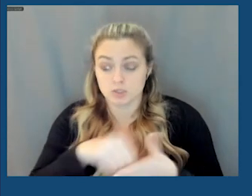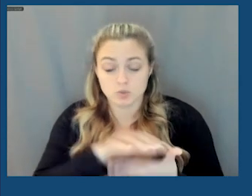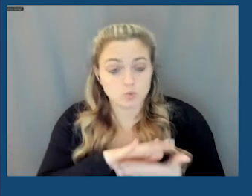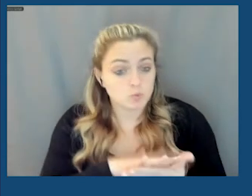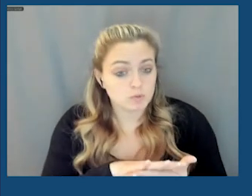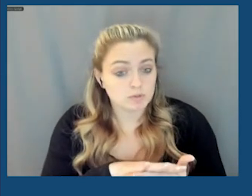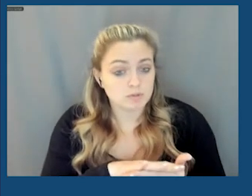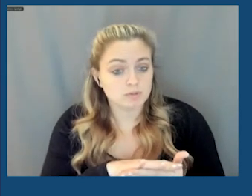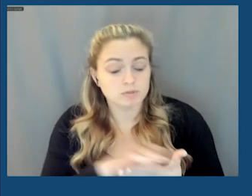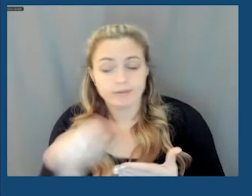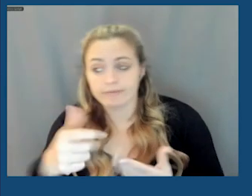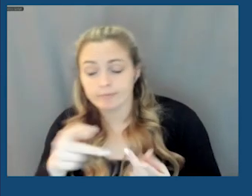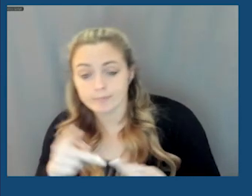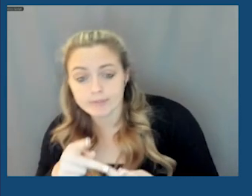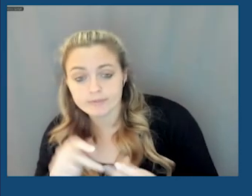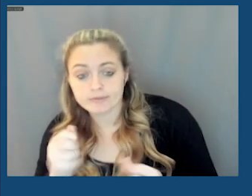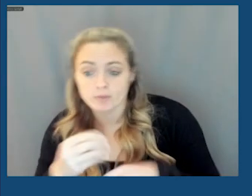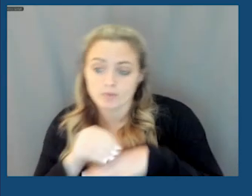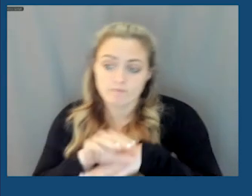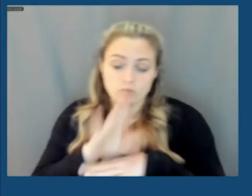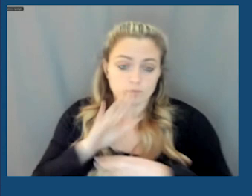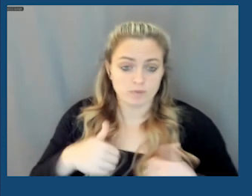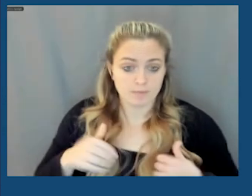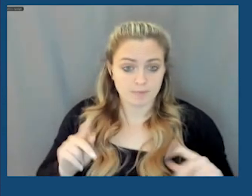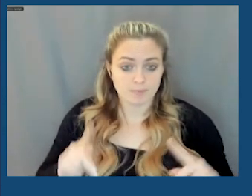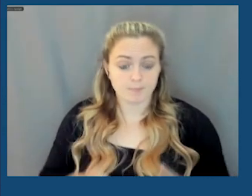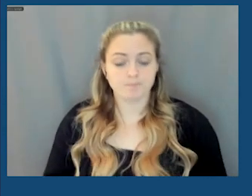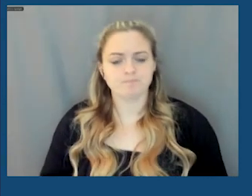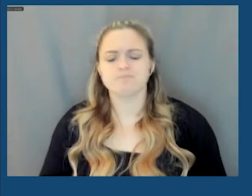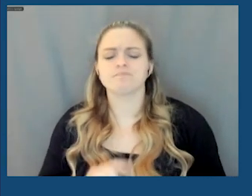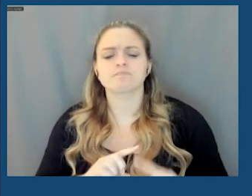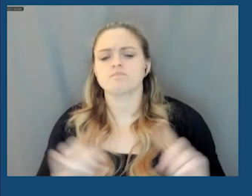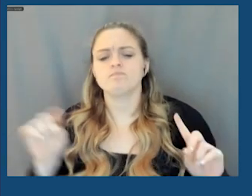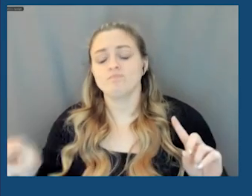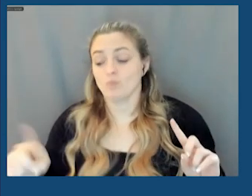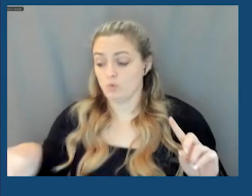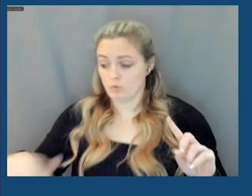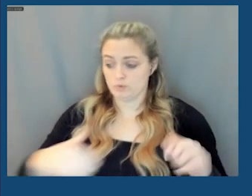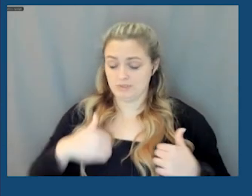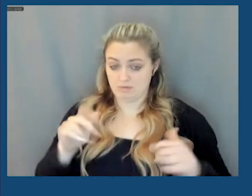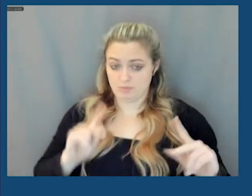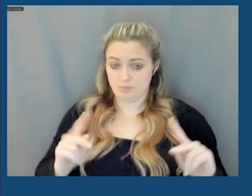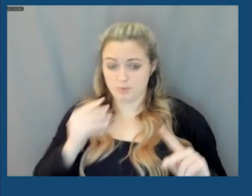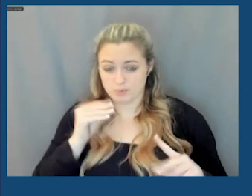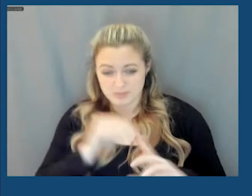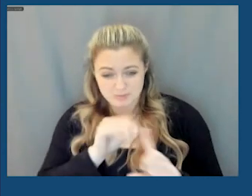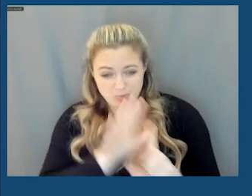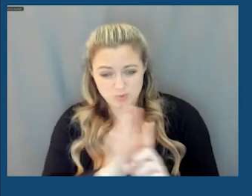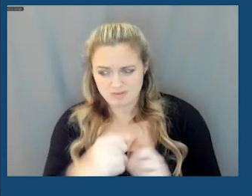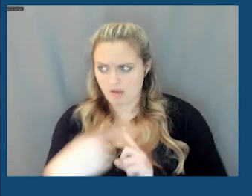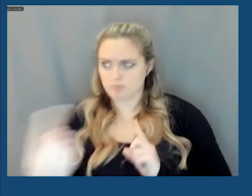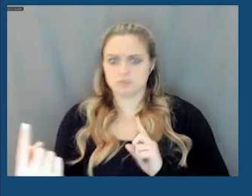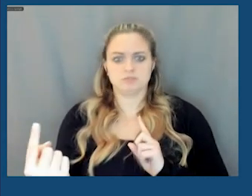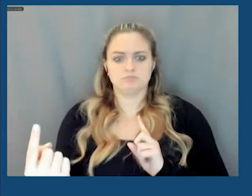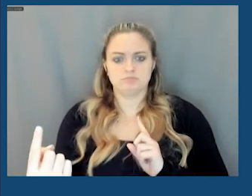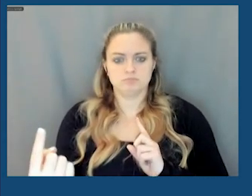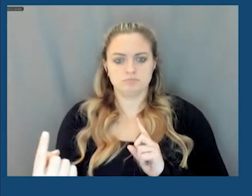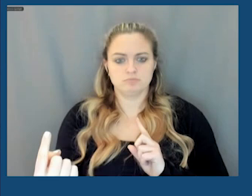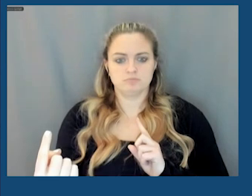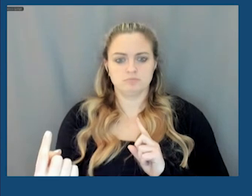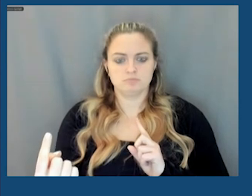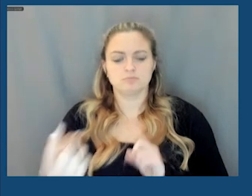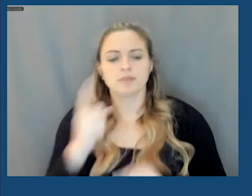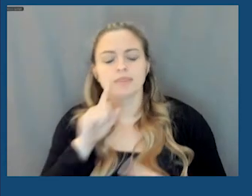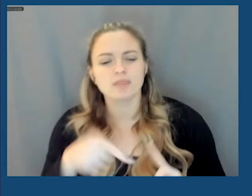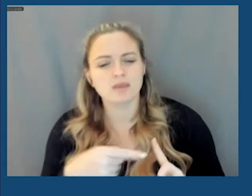in other places we can influence young people. But what these young people today are exposed to the exact opposite. When you think about